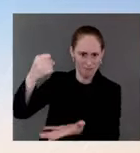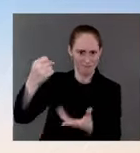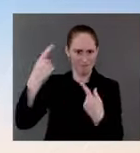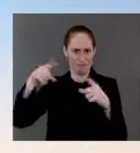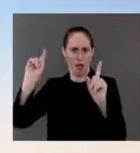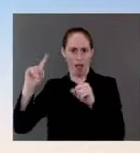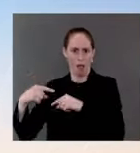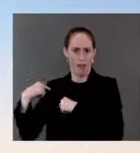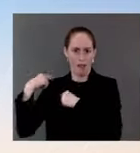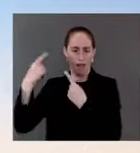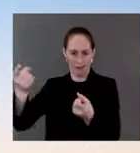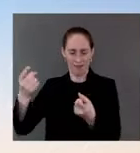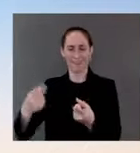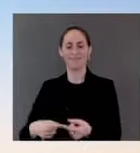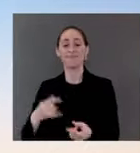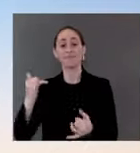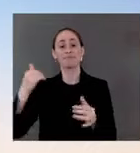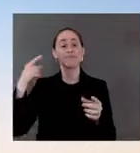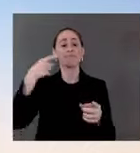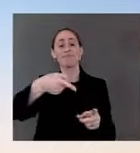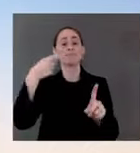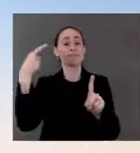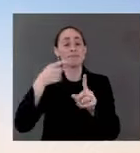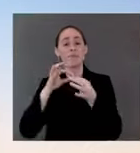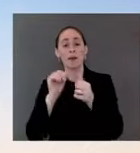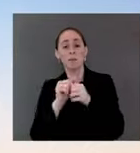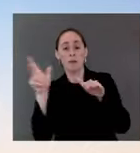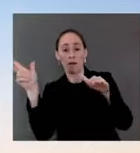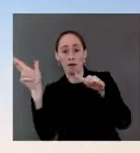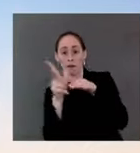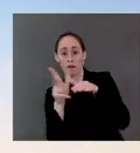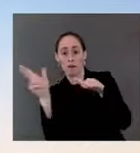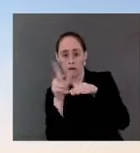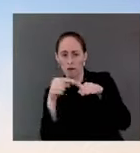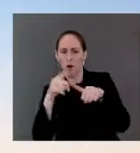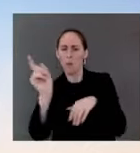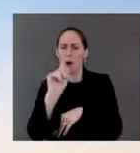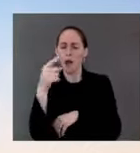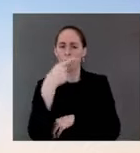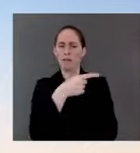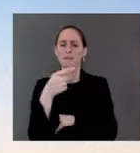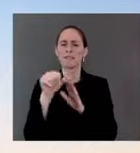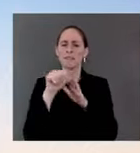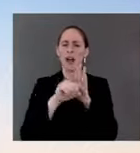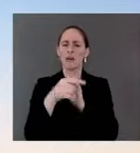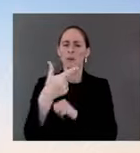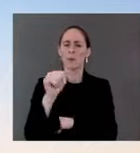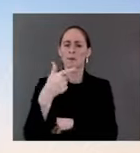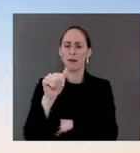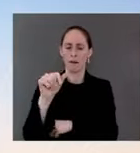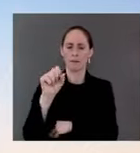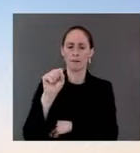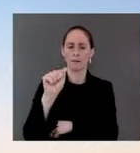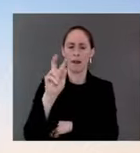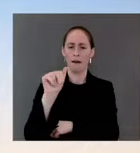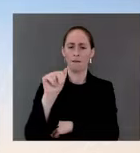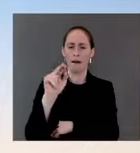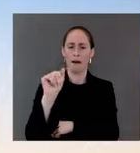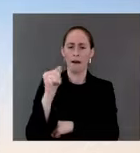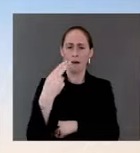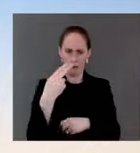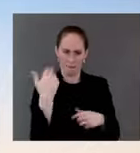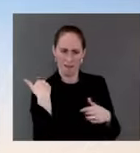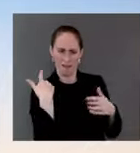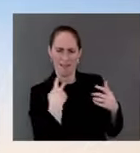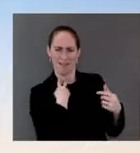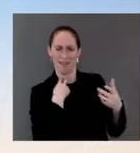set up container yards in Georgia and North Carolina, freeing up dock space and speeding up the flow of goods in and out of the port. 3 container